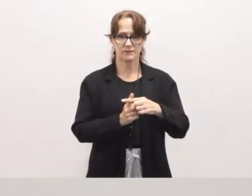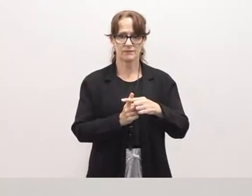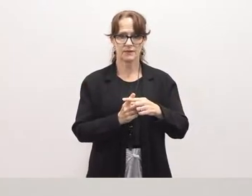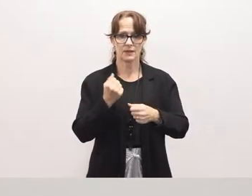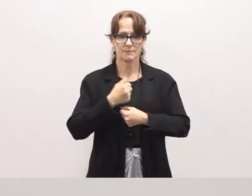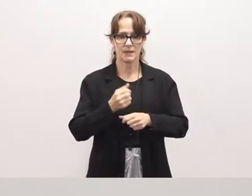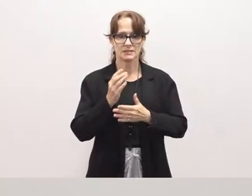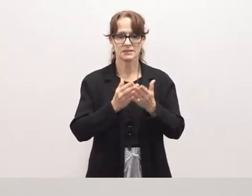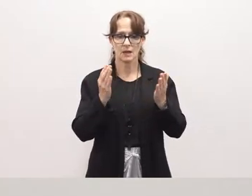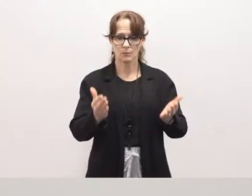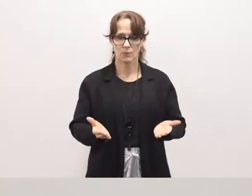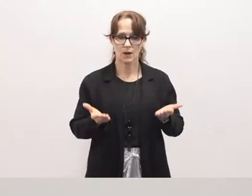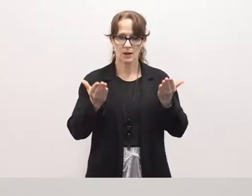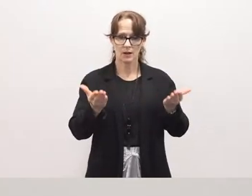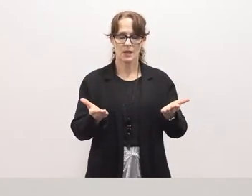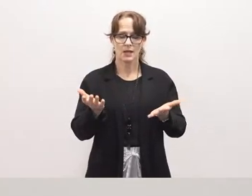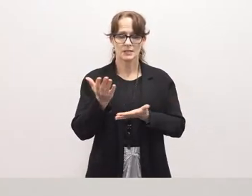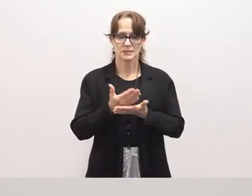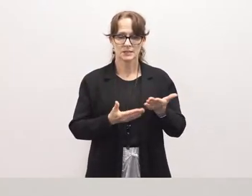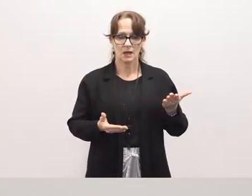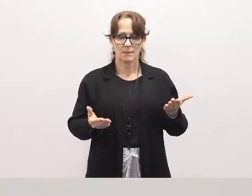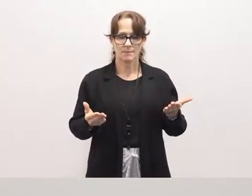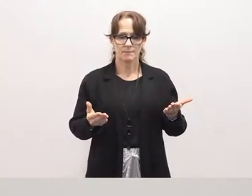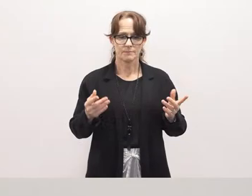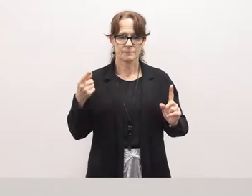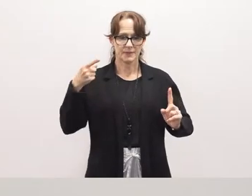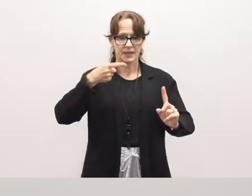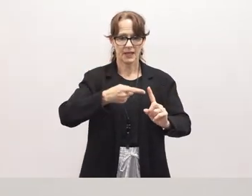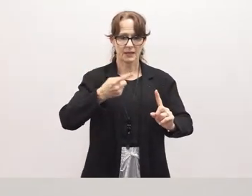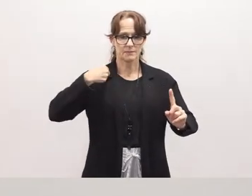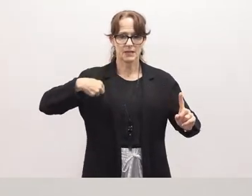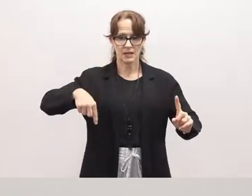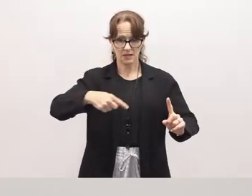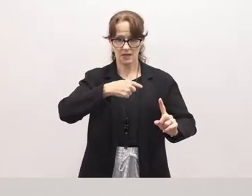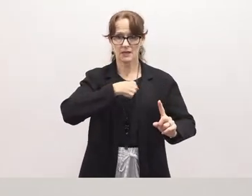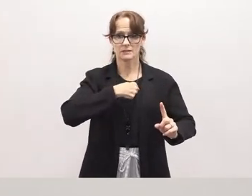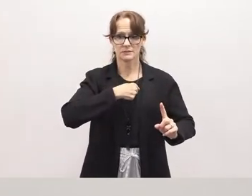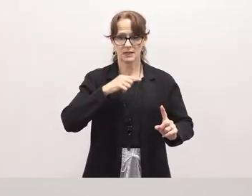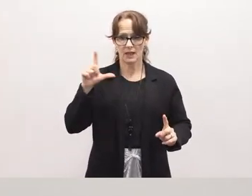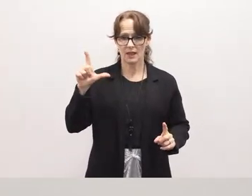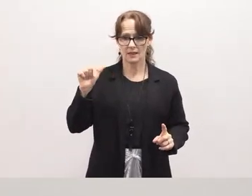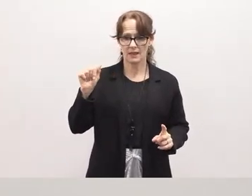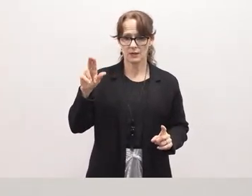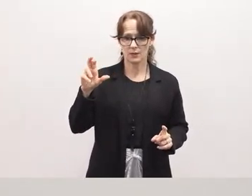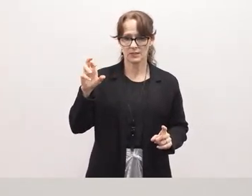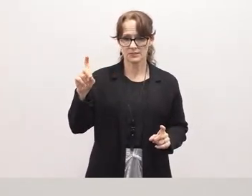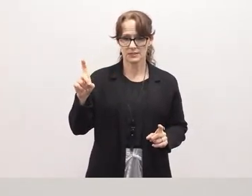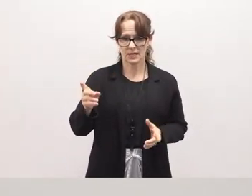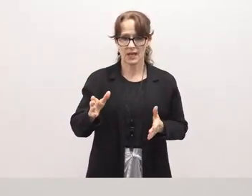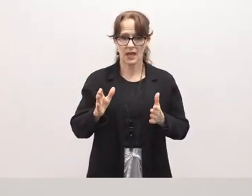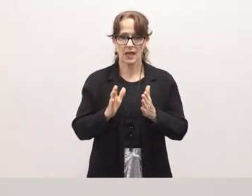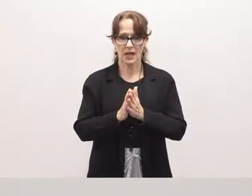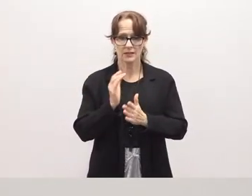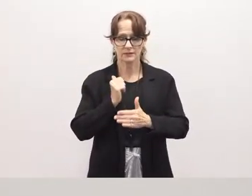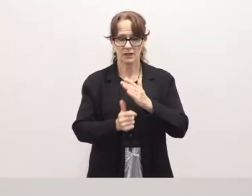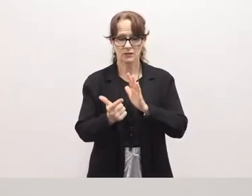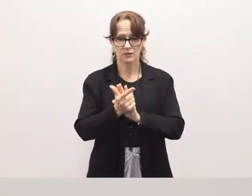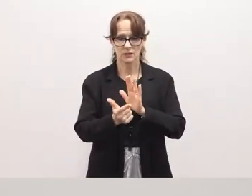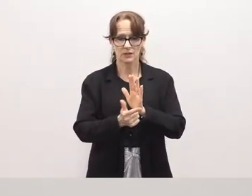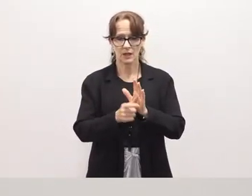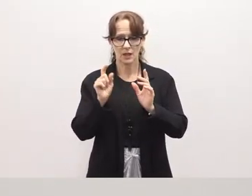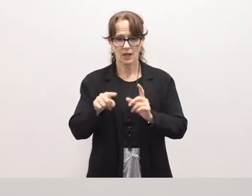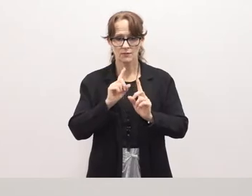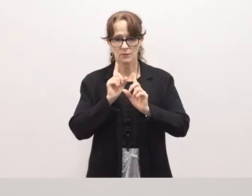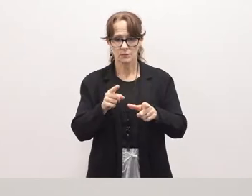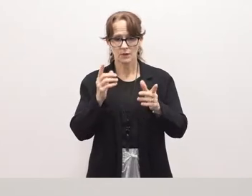some recommendations. Some of them were aimed at us and LAUSD. And they asked, under the law, we have to respond